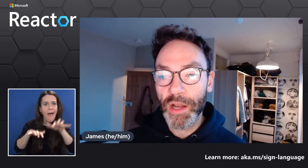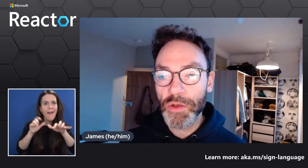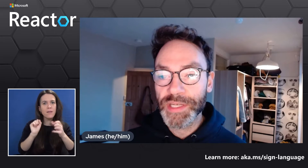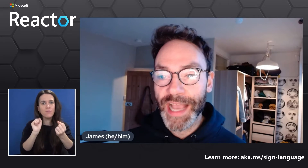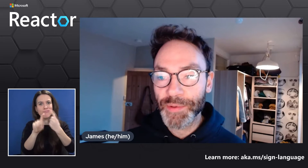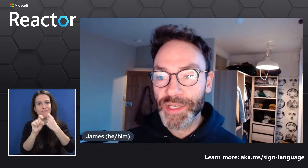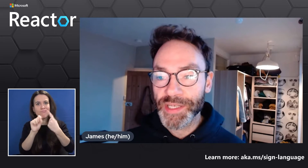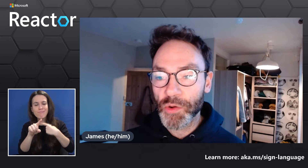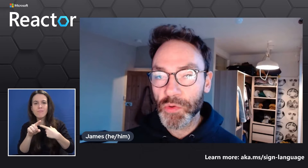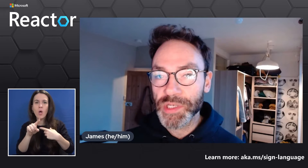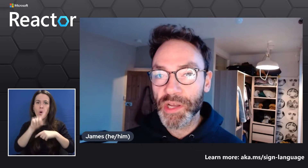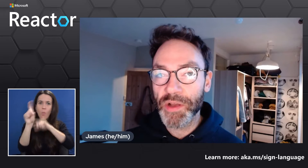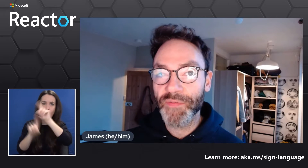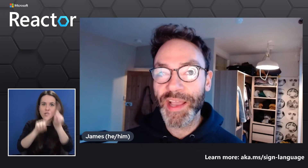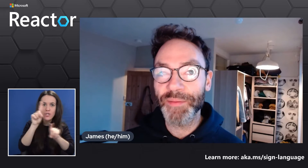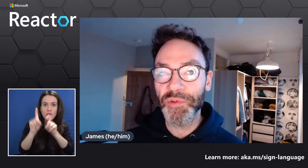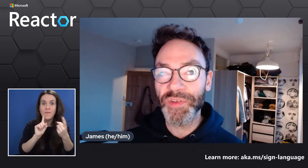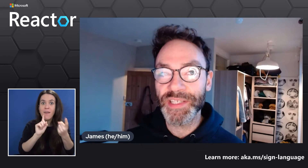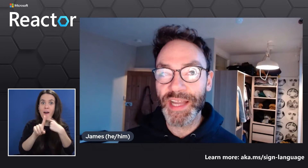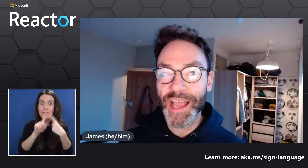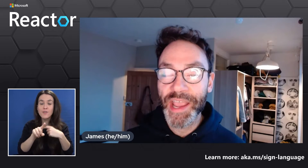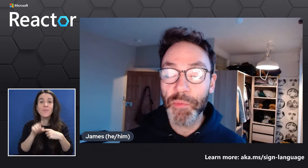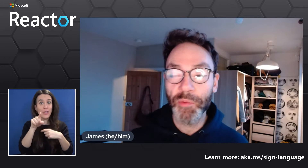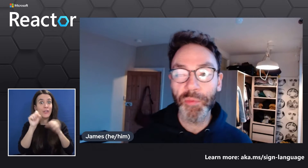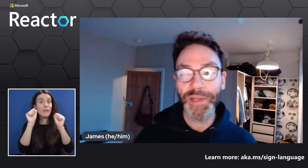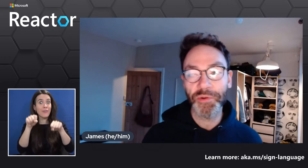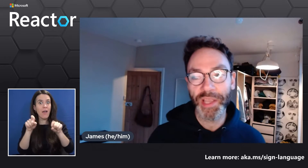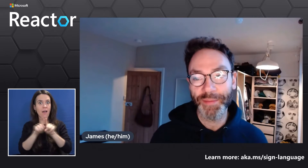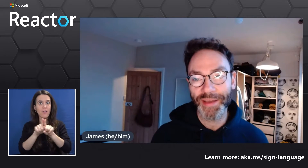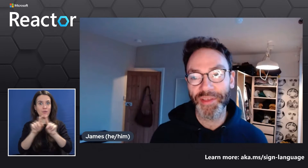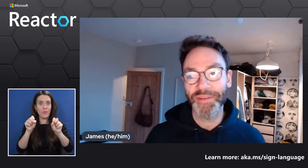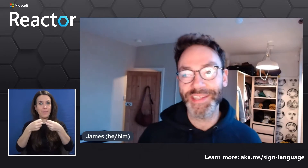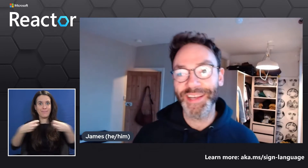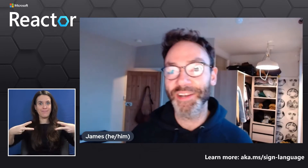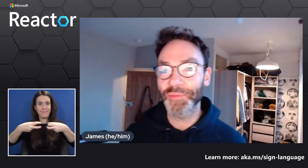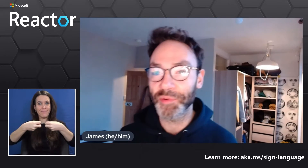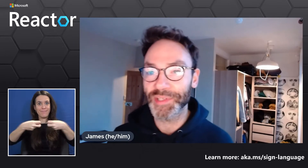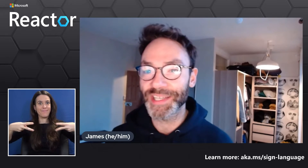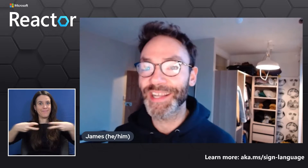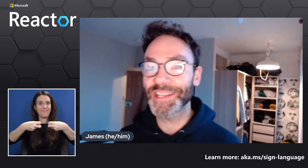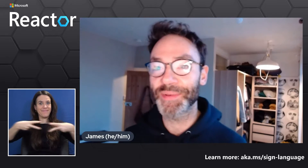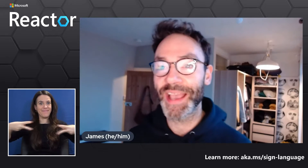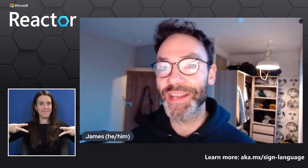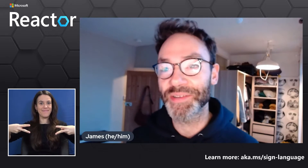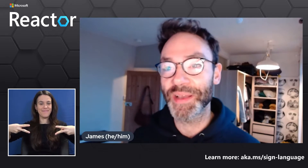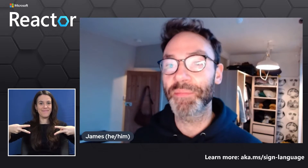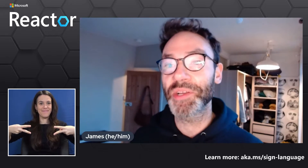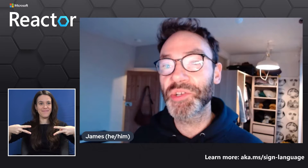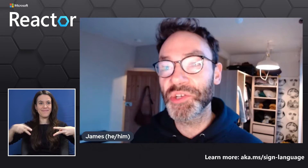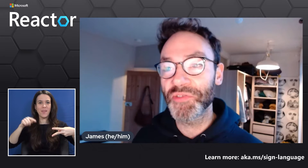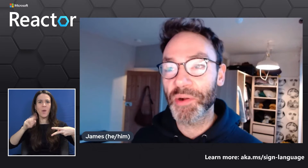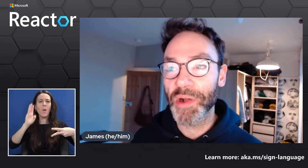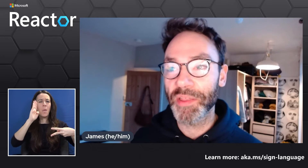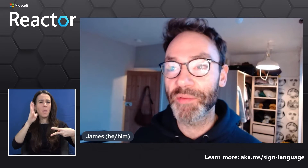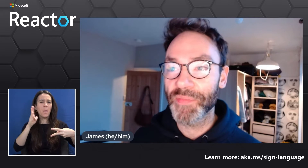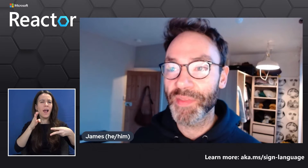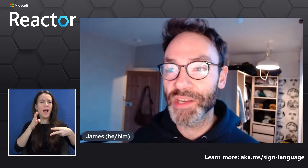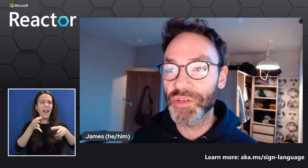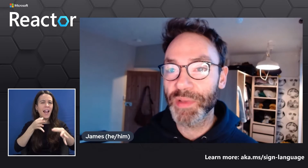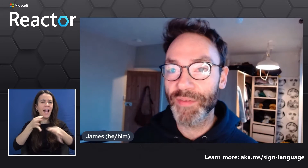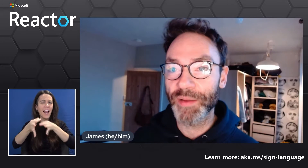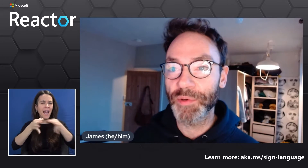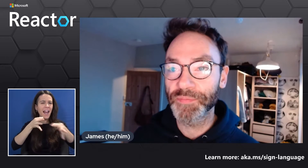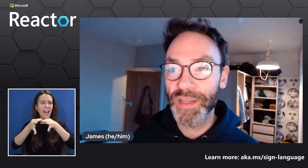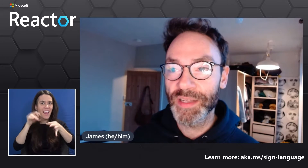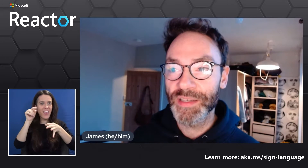Okay, closed captions are also available for today. We will be talking about those in a little bit more detail as we get into it, but should you require them, they